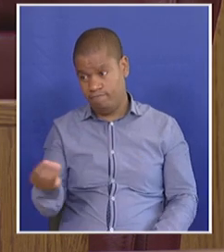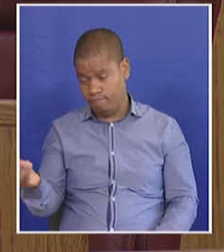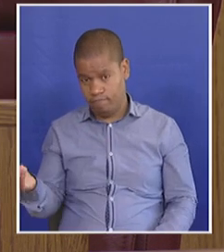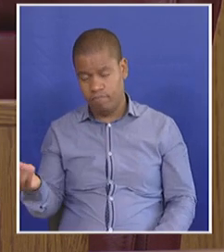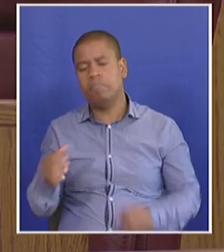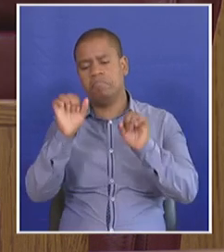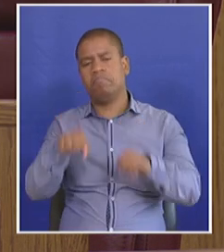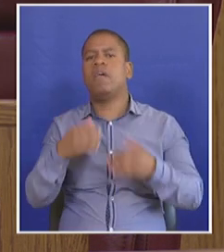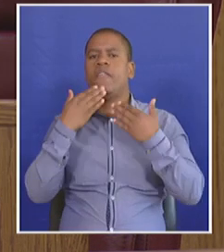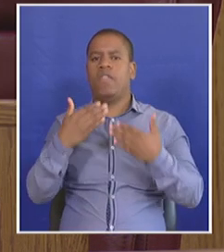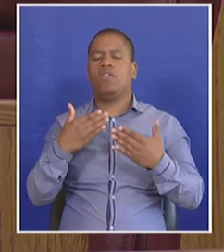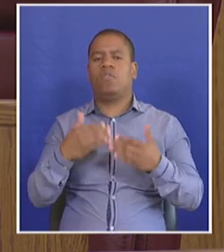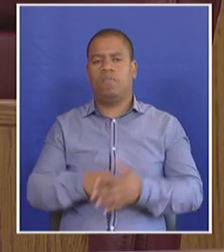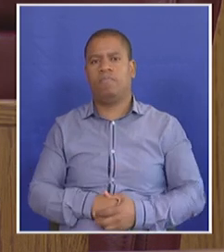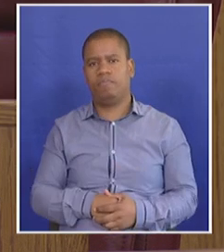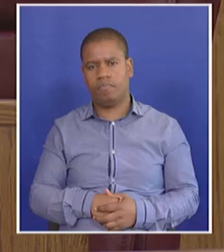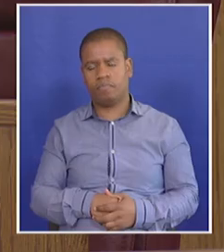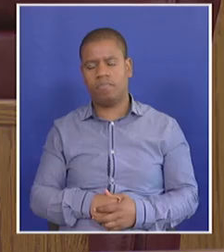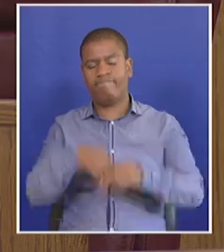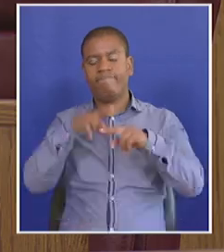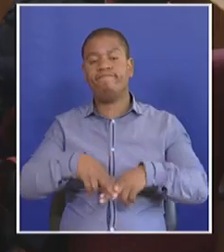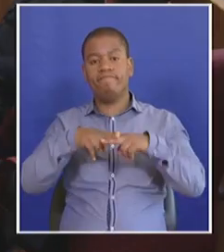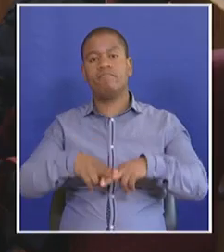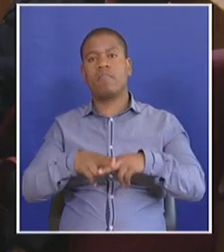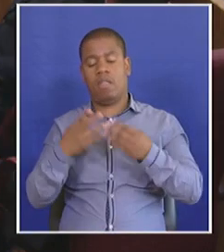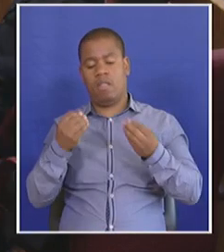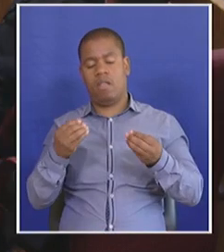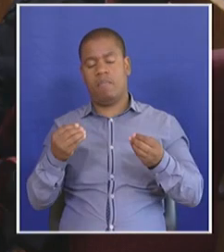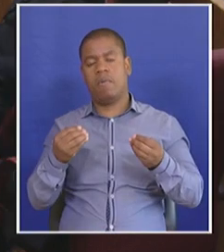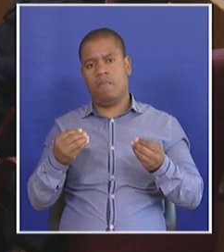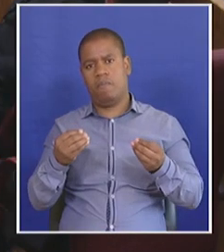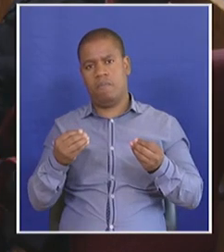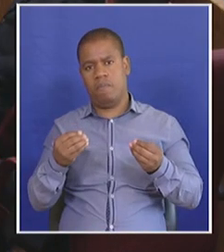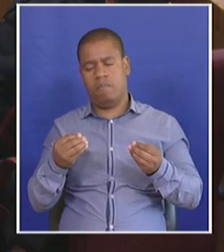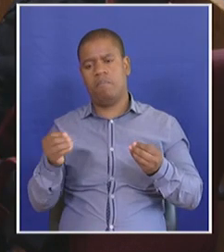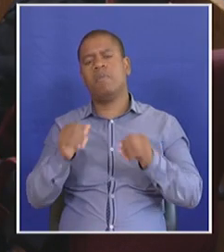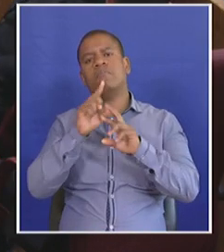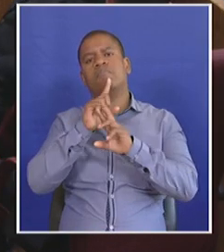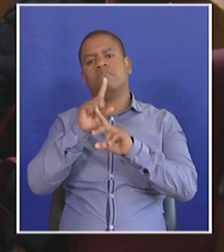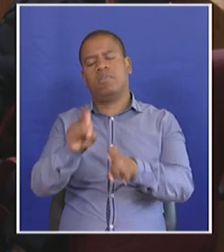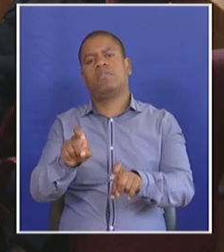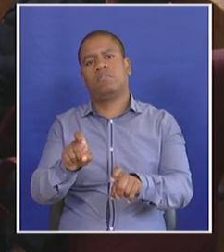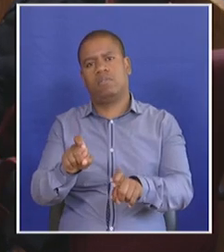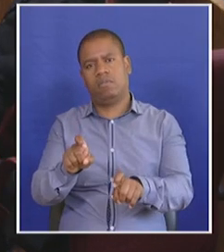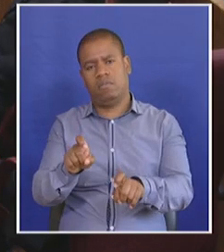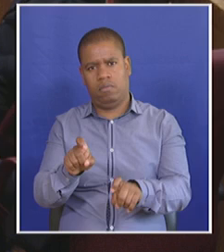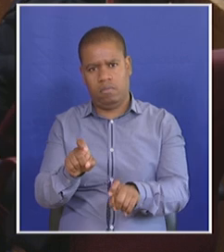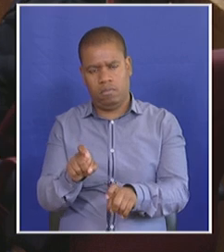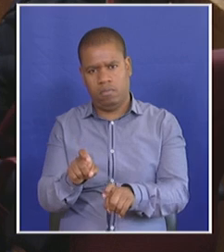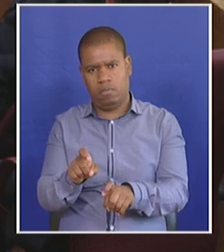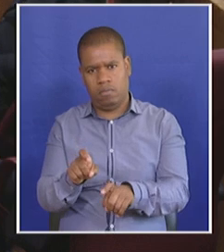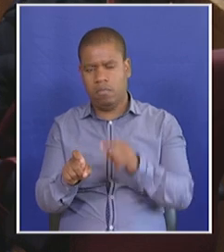Yes, Chairperson, thank you. Based on the figures that the department and the answer that you've given, it is,